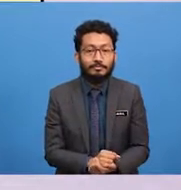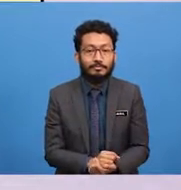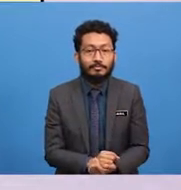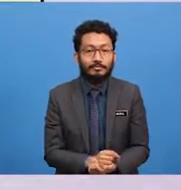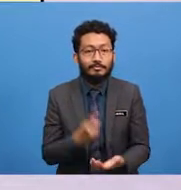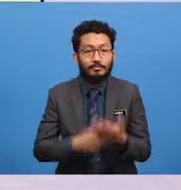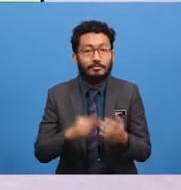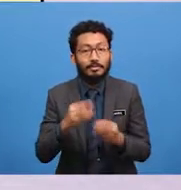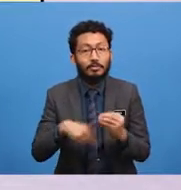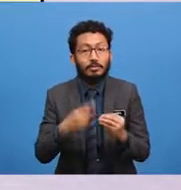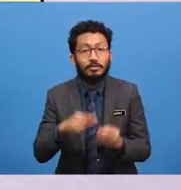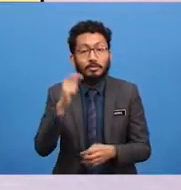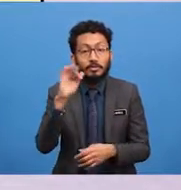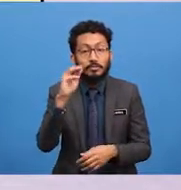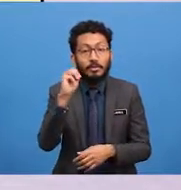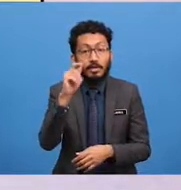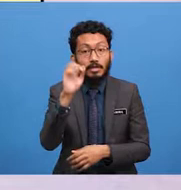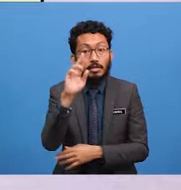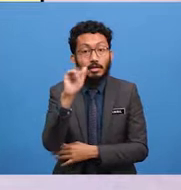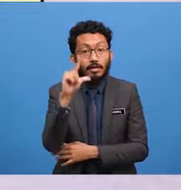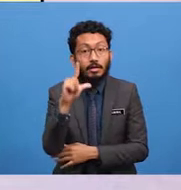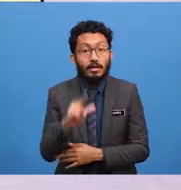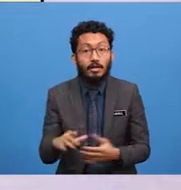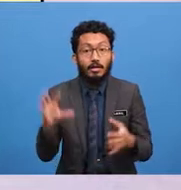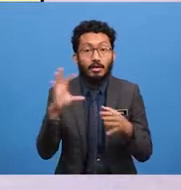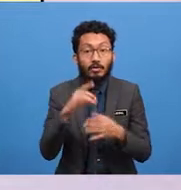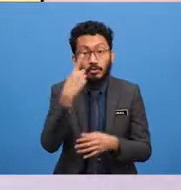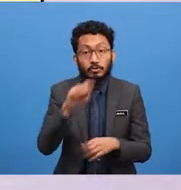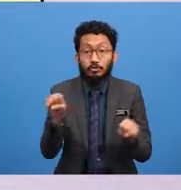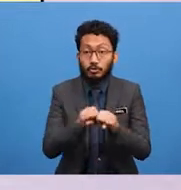What about the material for the shoes?